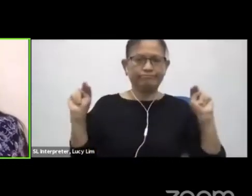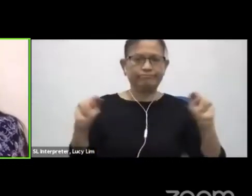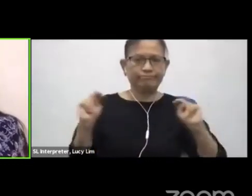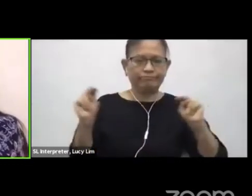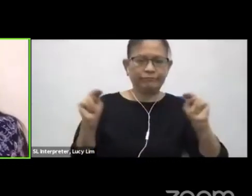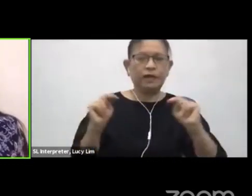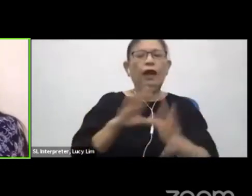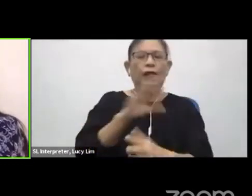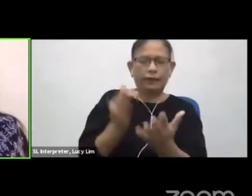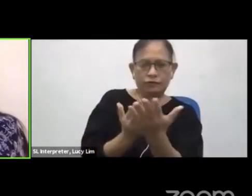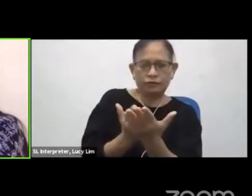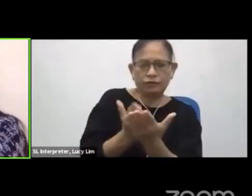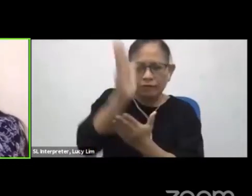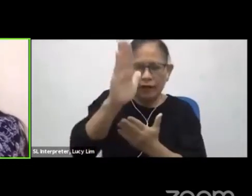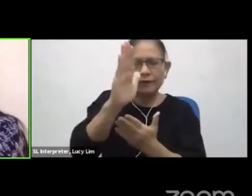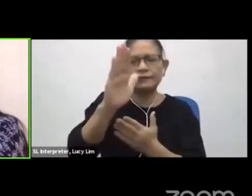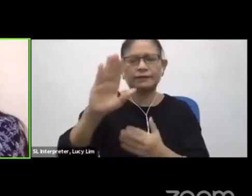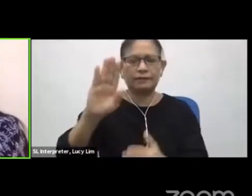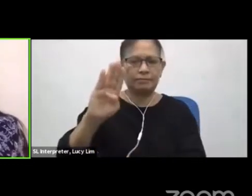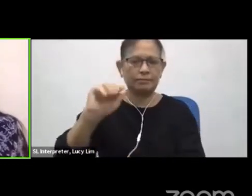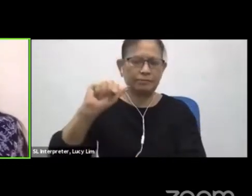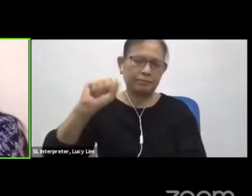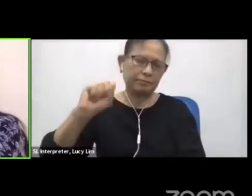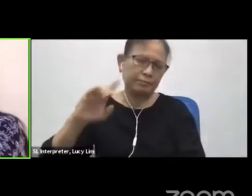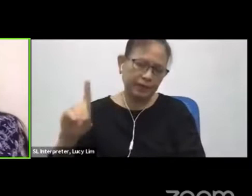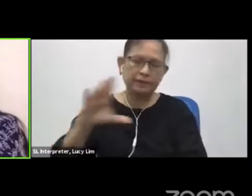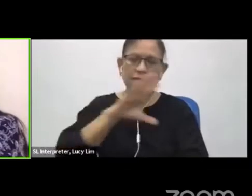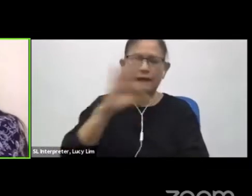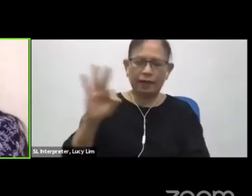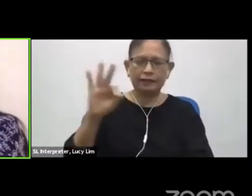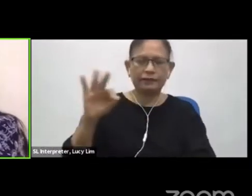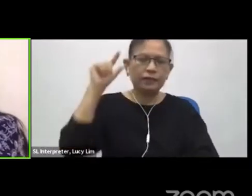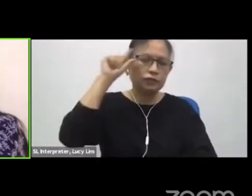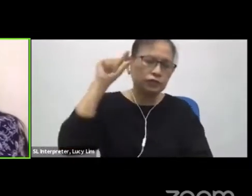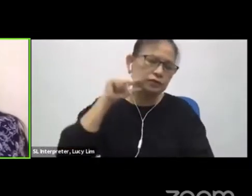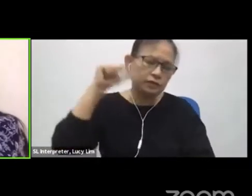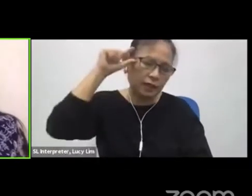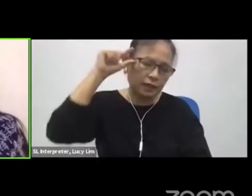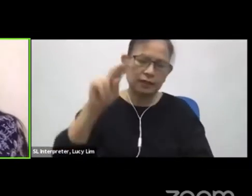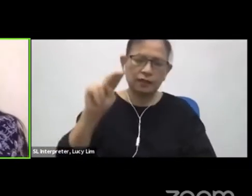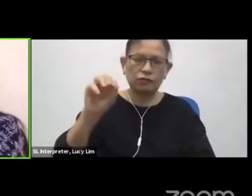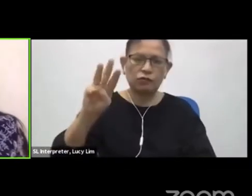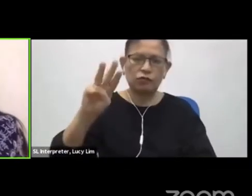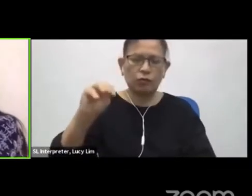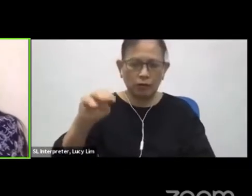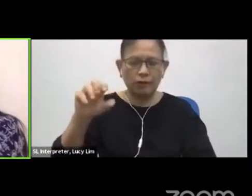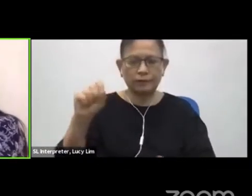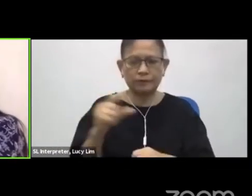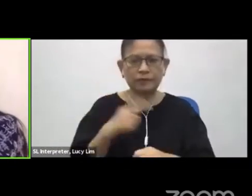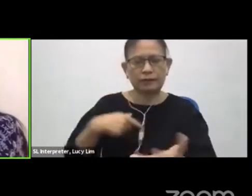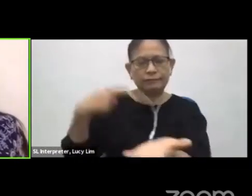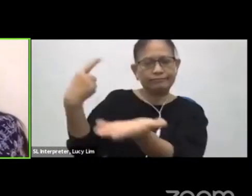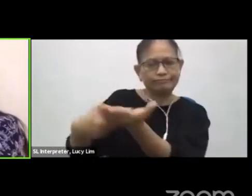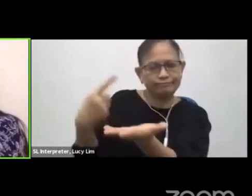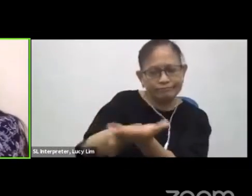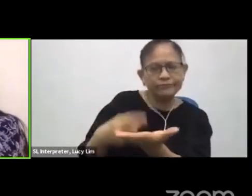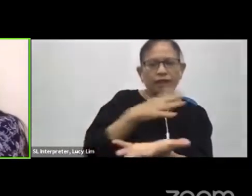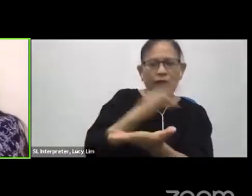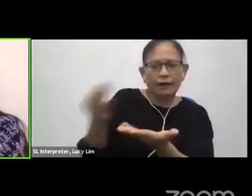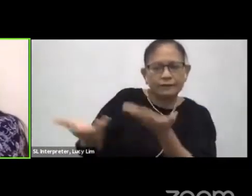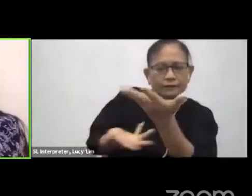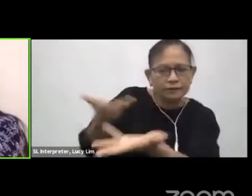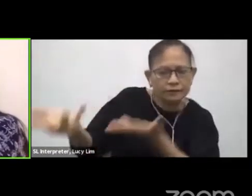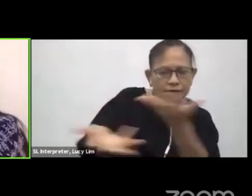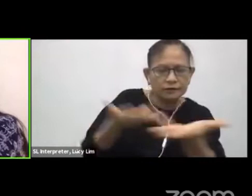addresses harmful social and gender norms. Thirdly, consult and engage religious leaders,